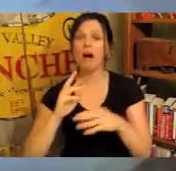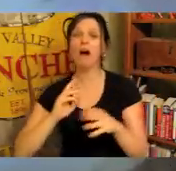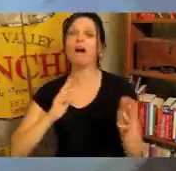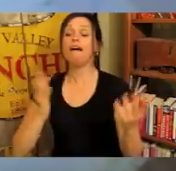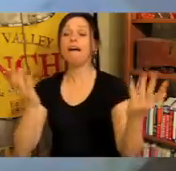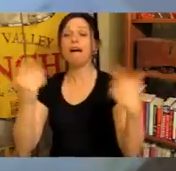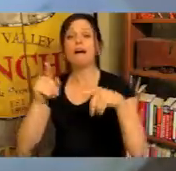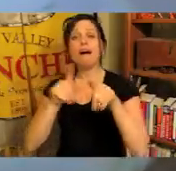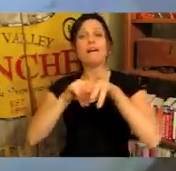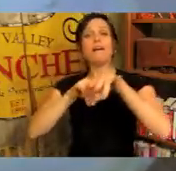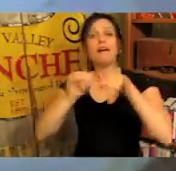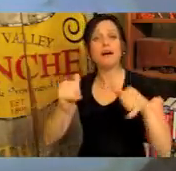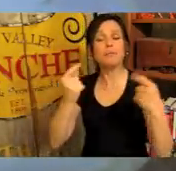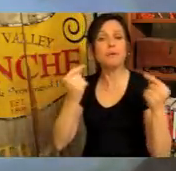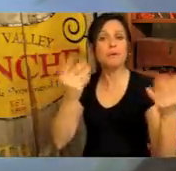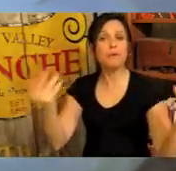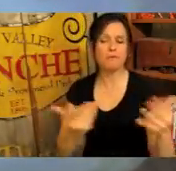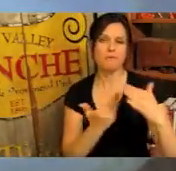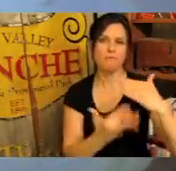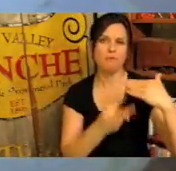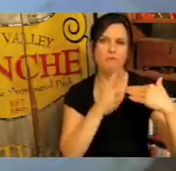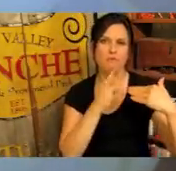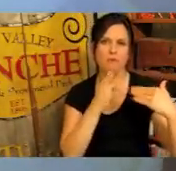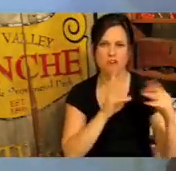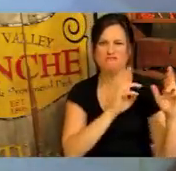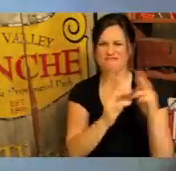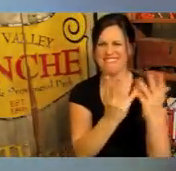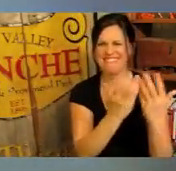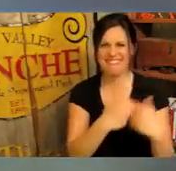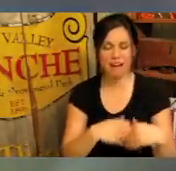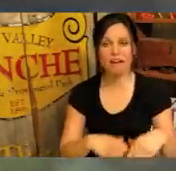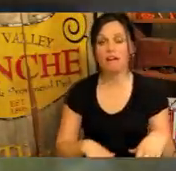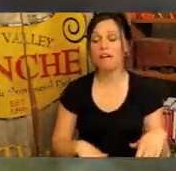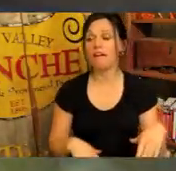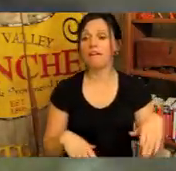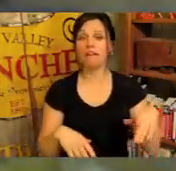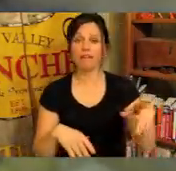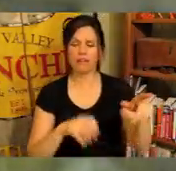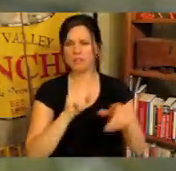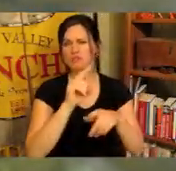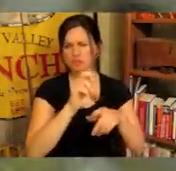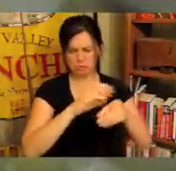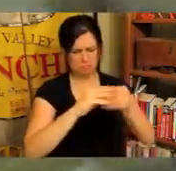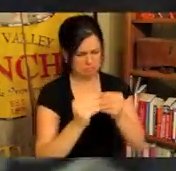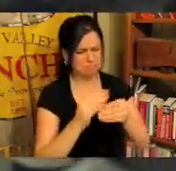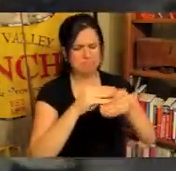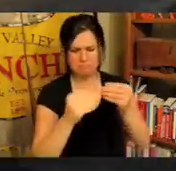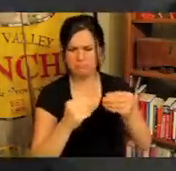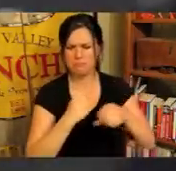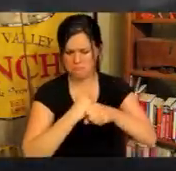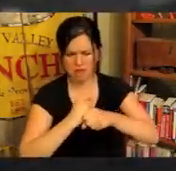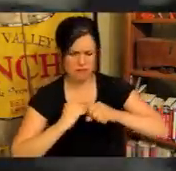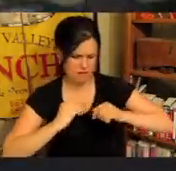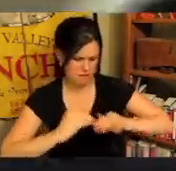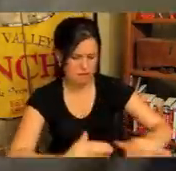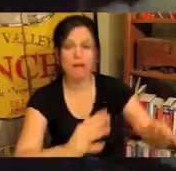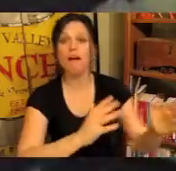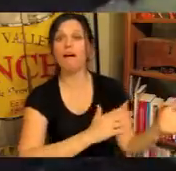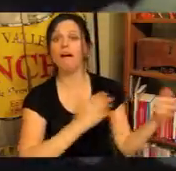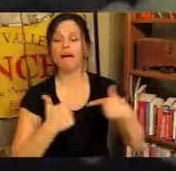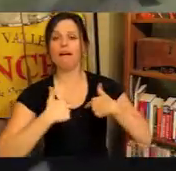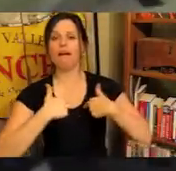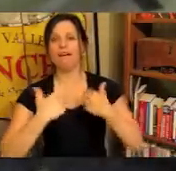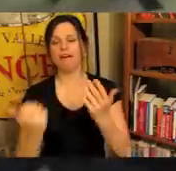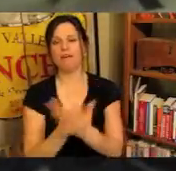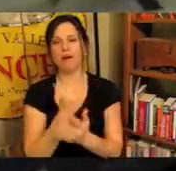Okay, so while Sue is finishing up making the pierogies, I'm just chopping up an onion here, and what we're going to do is we're just going to saute it in